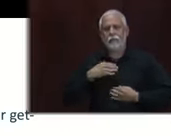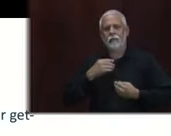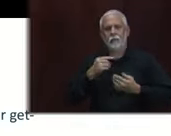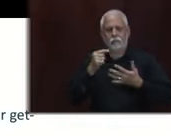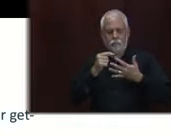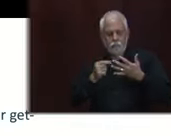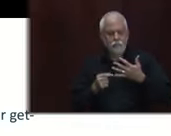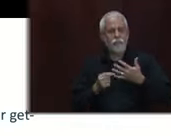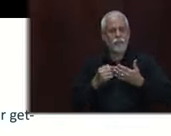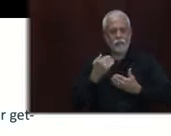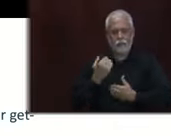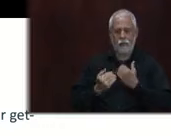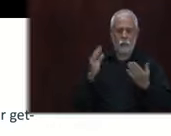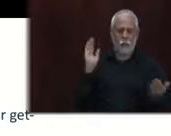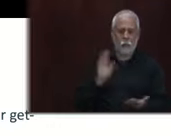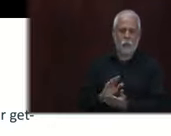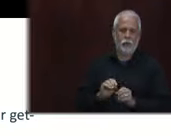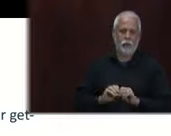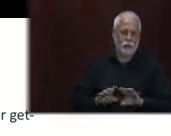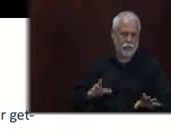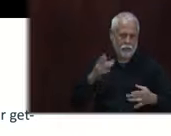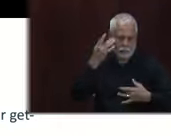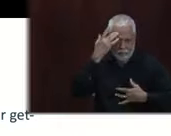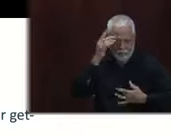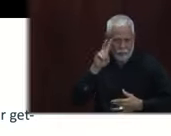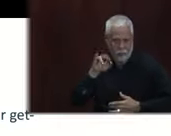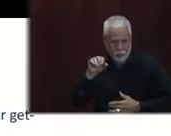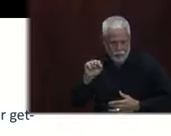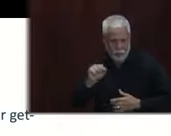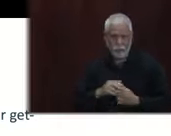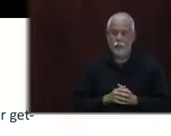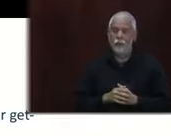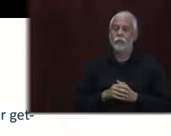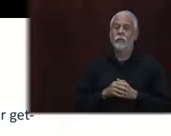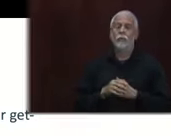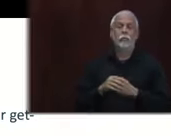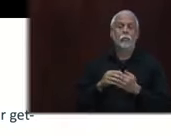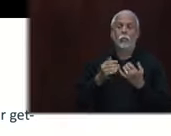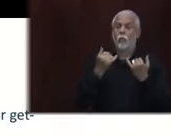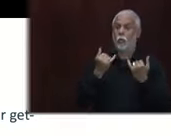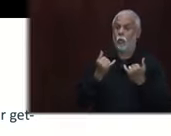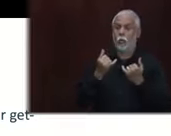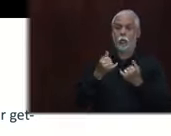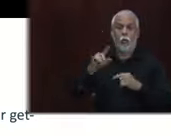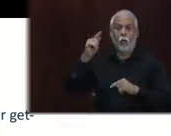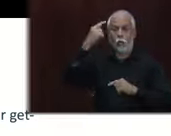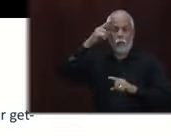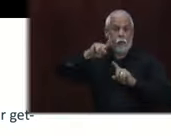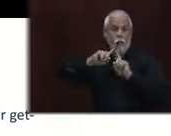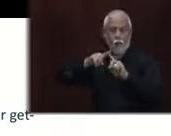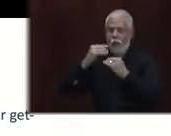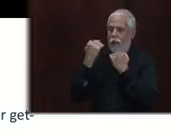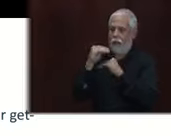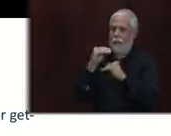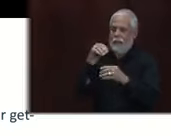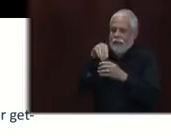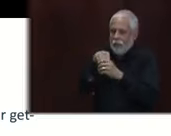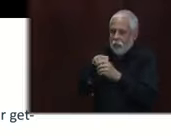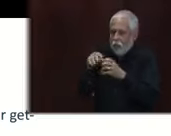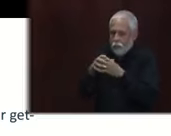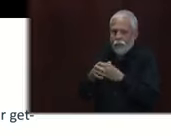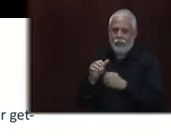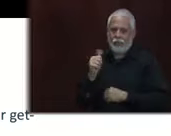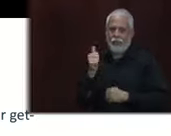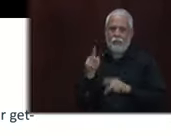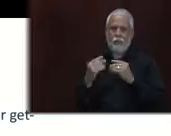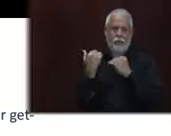following precautions to reduce the spread of virus. Remember that the current executive order limits indoor get-togethers to